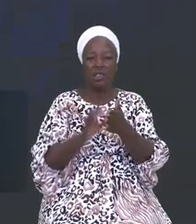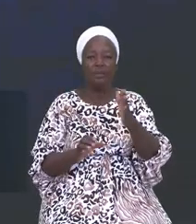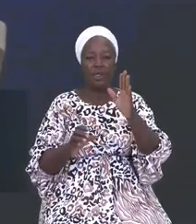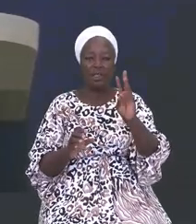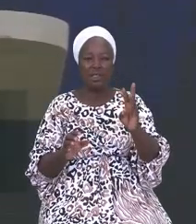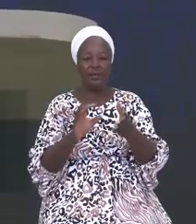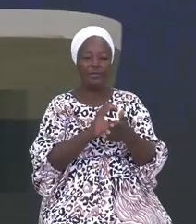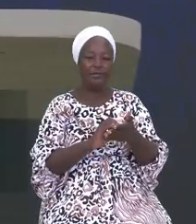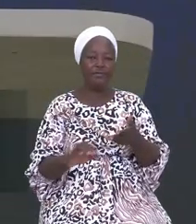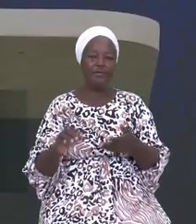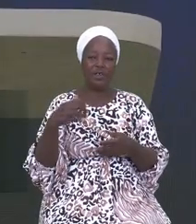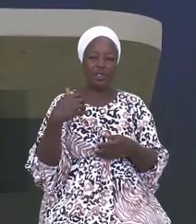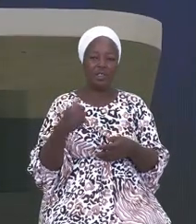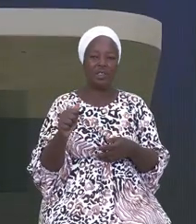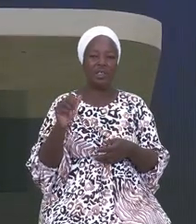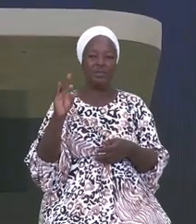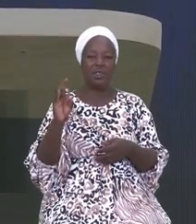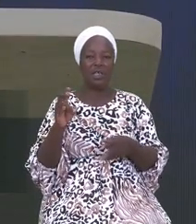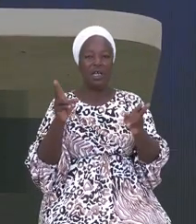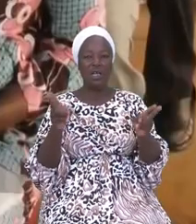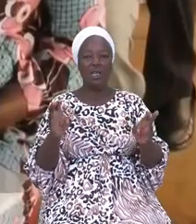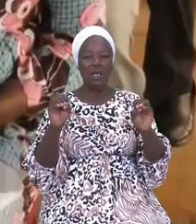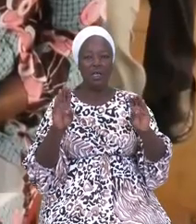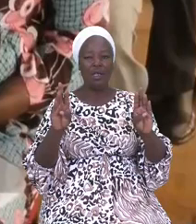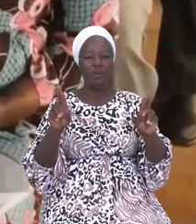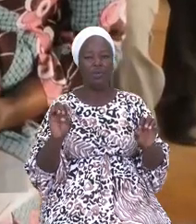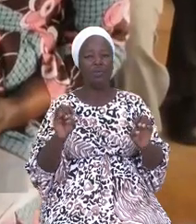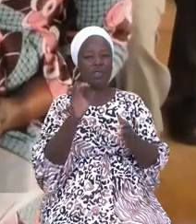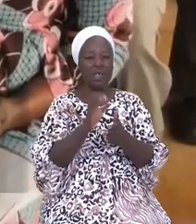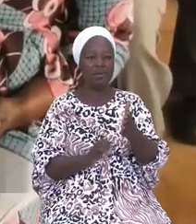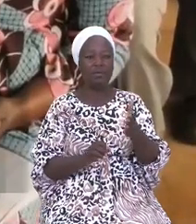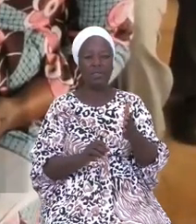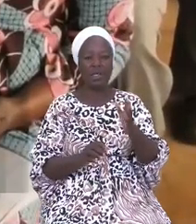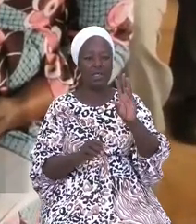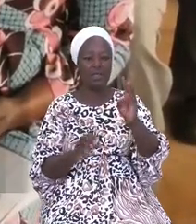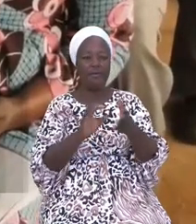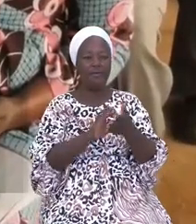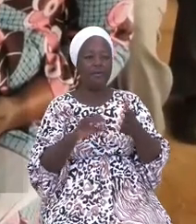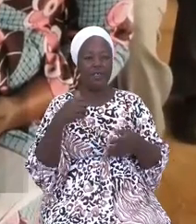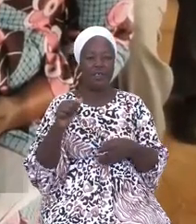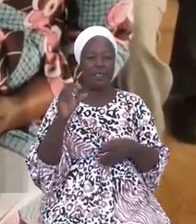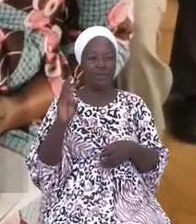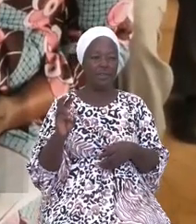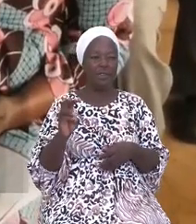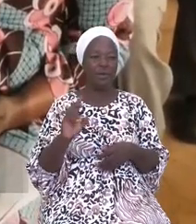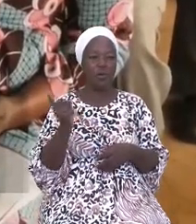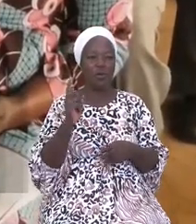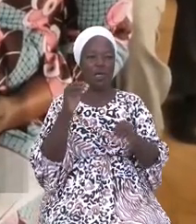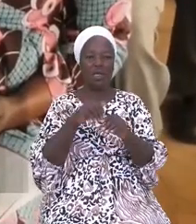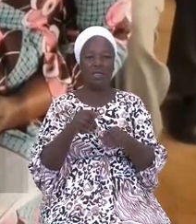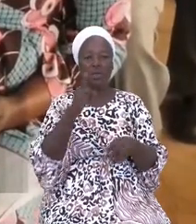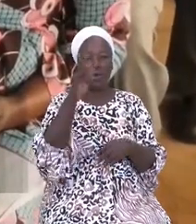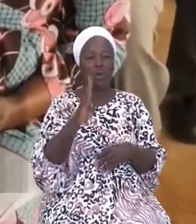verse 17. Hebrews chapter 6, we're looking at verse 17, wherein God